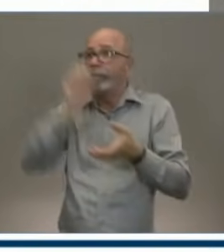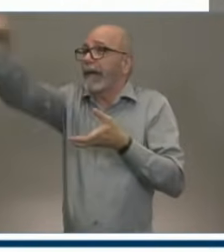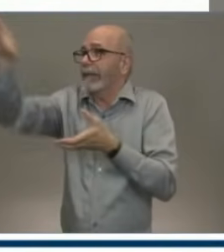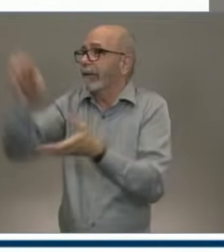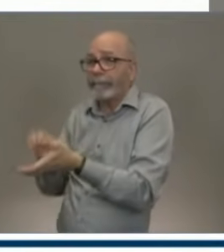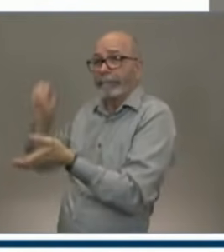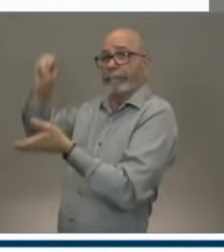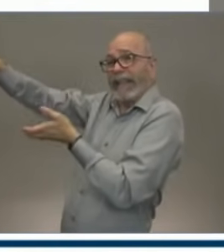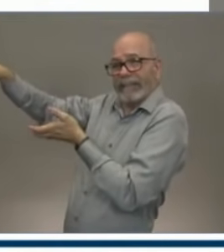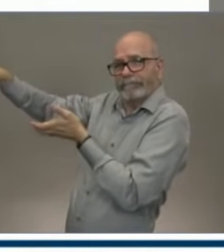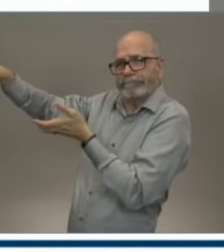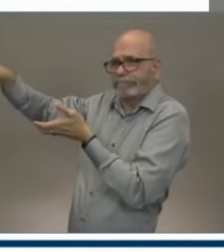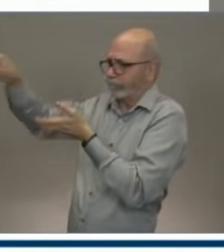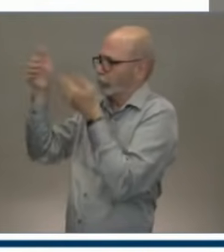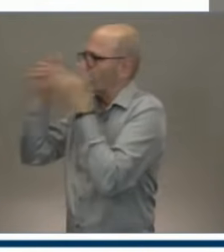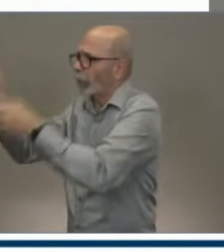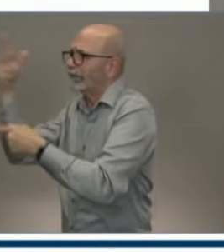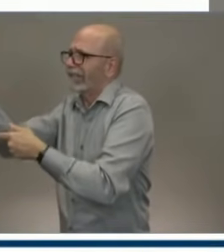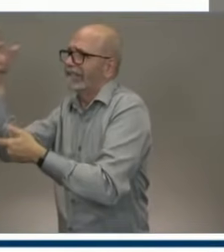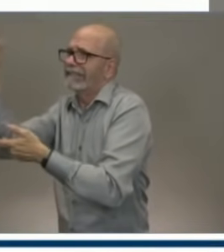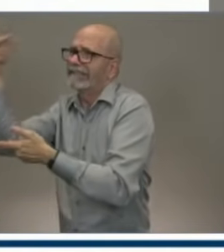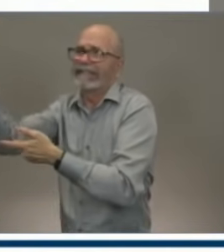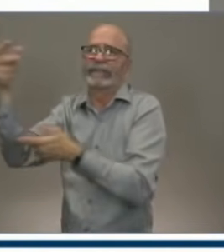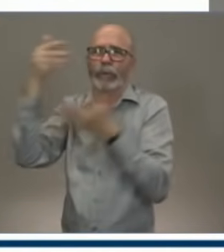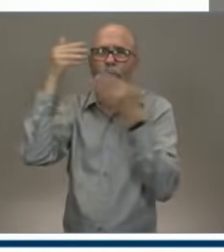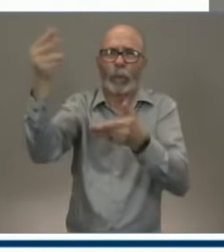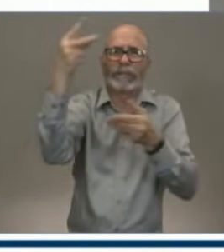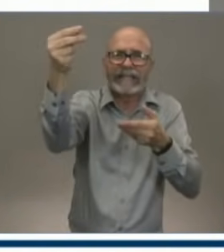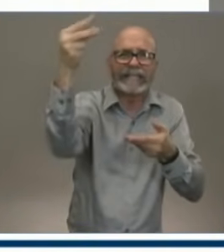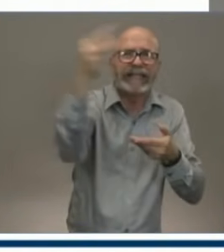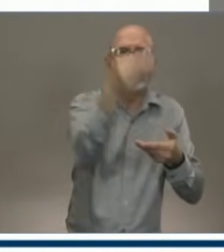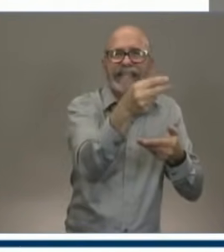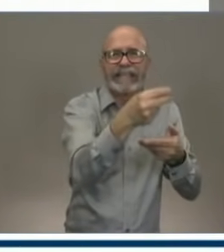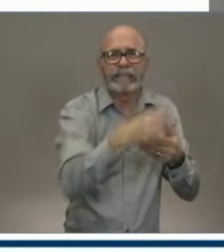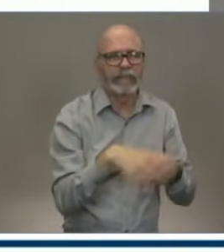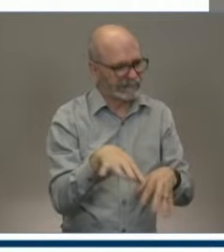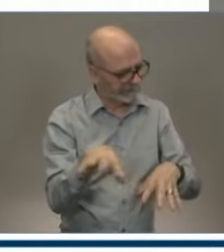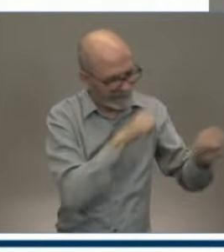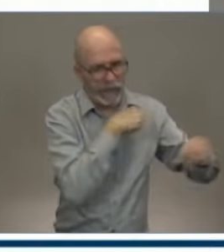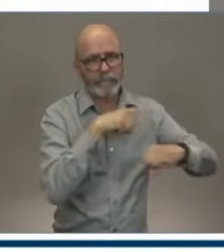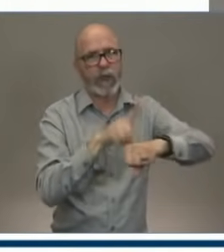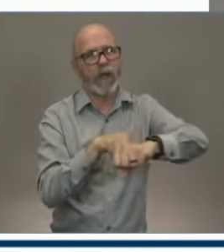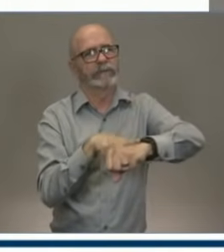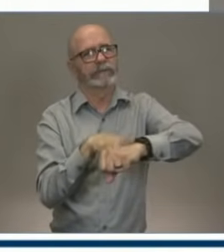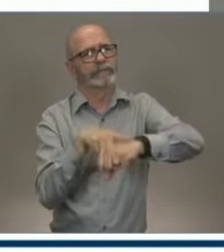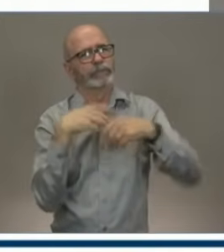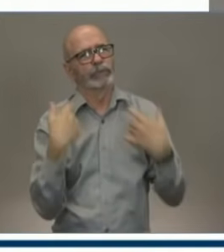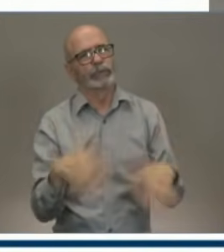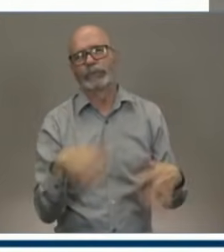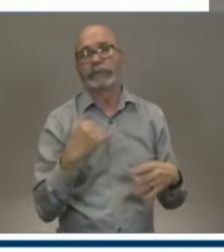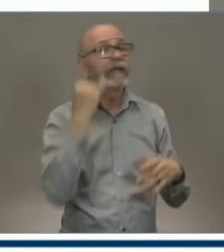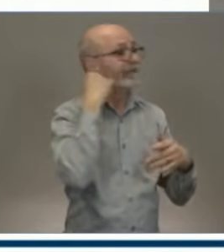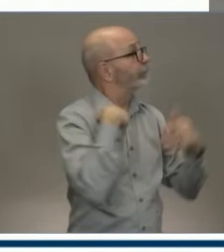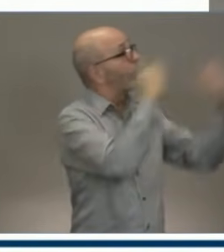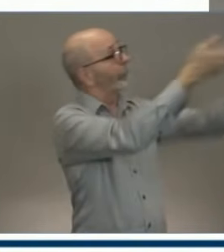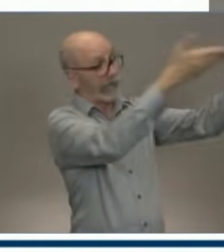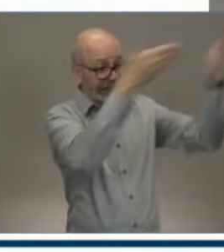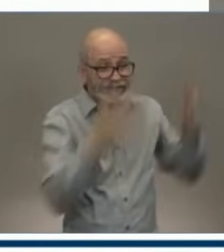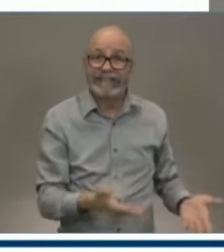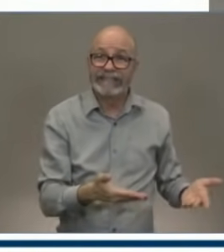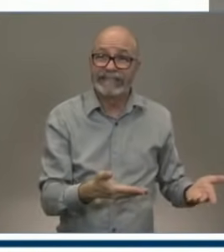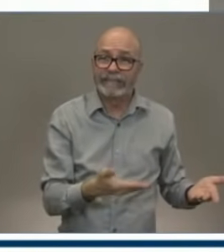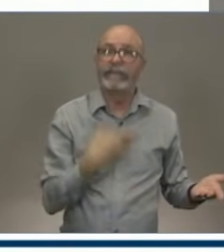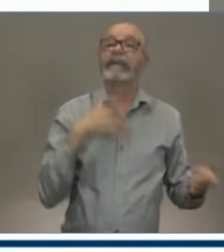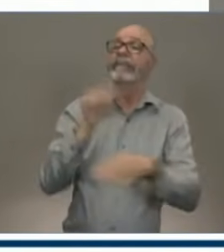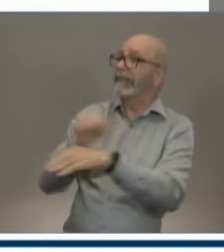takes can take a bit of time to get it shipped, and then it takes. It's several days to